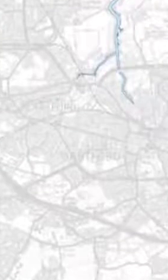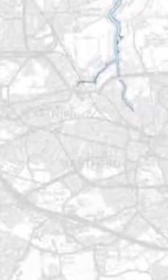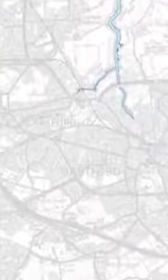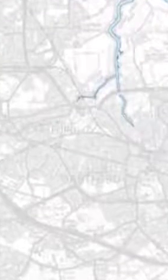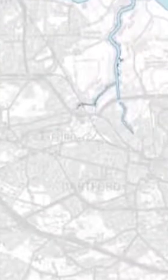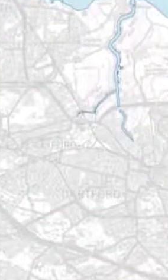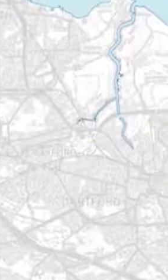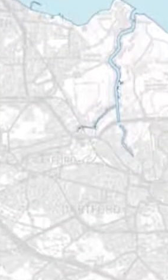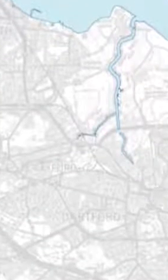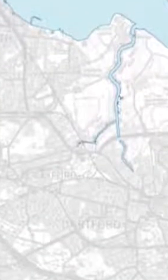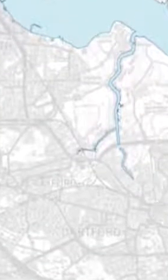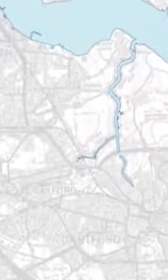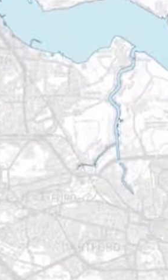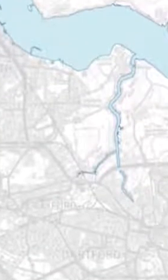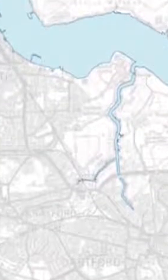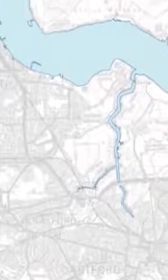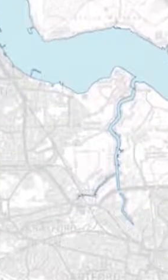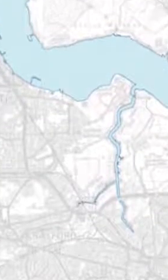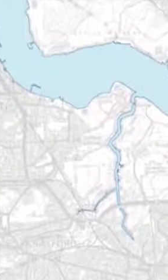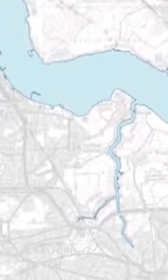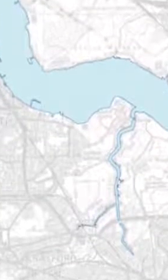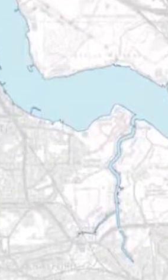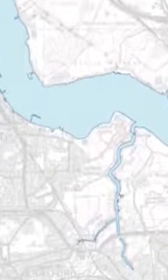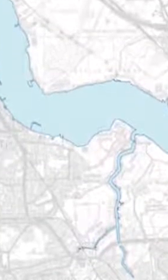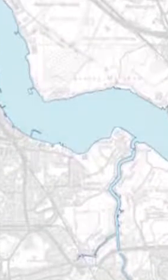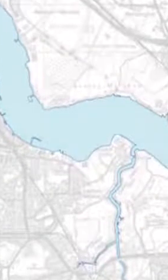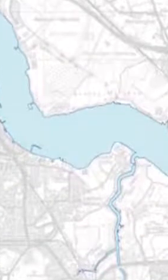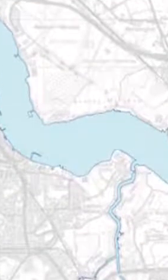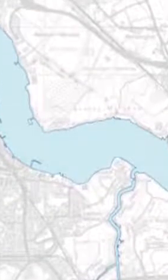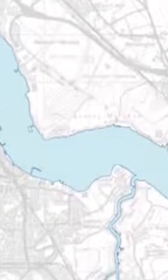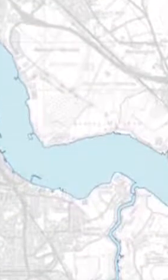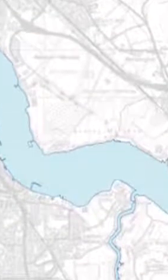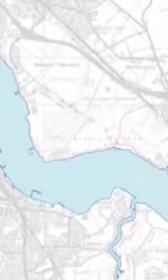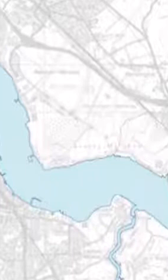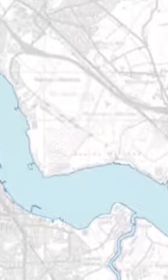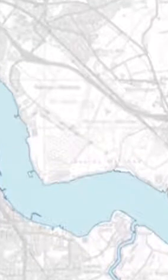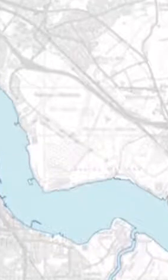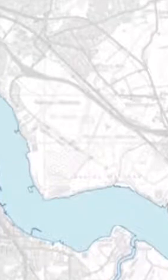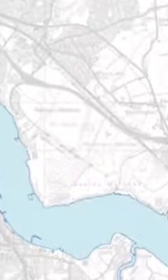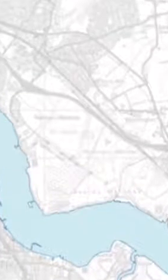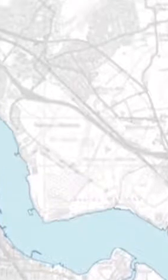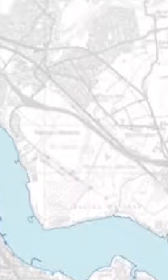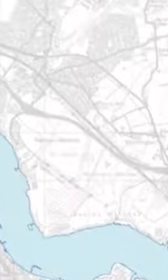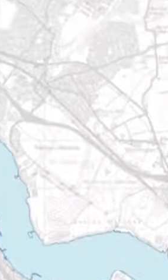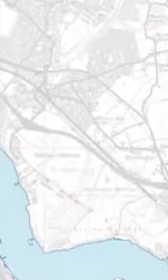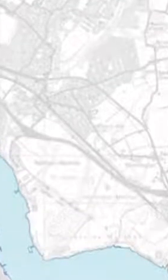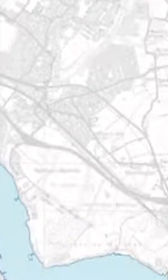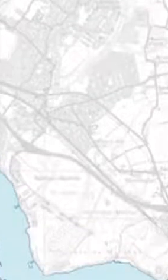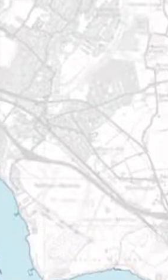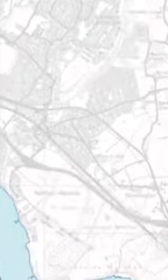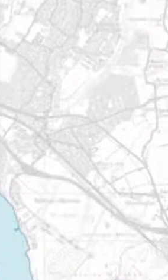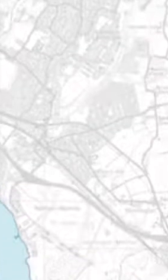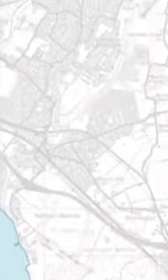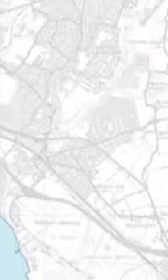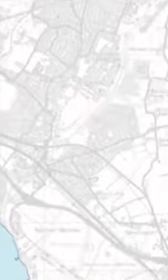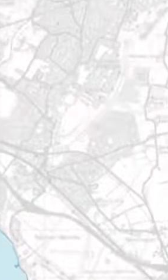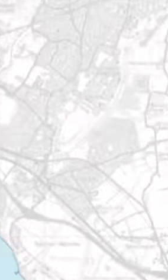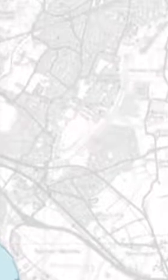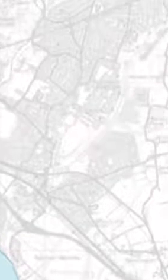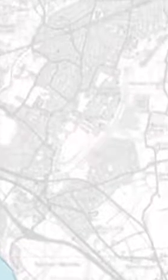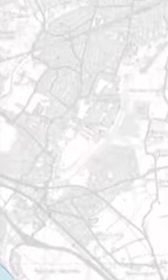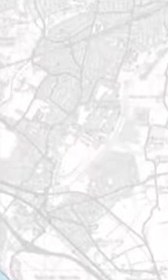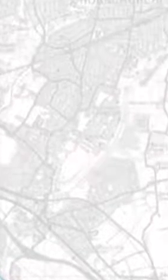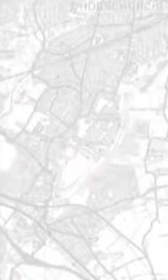the design of utility diversions in areas along the route, it means our overall development boundary, which is the land we need to construct